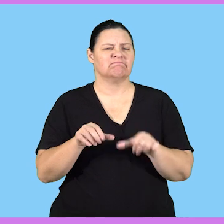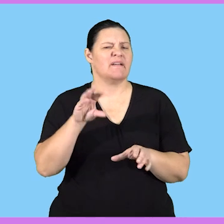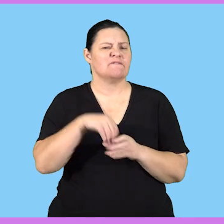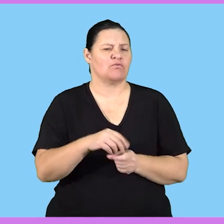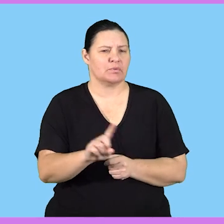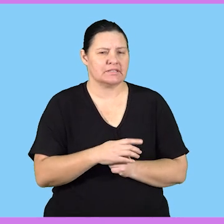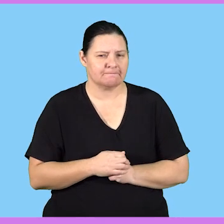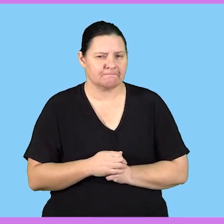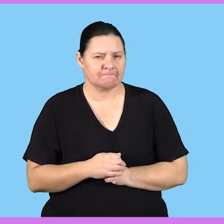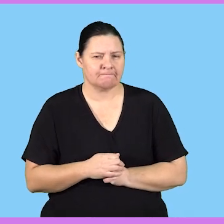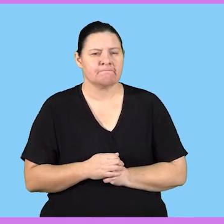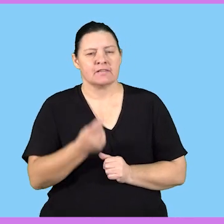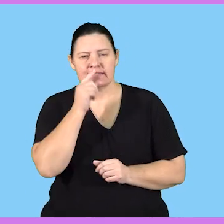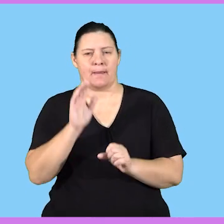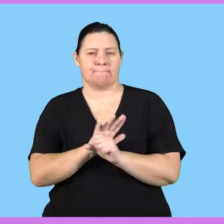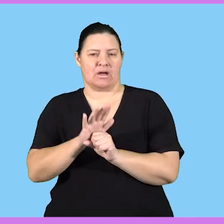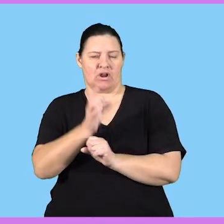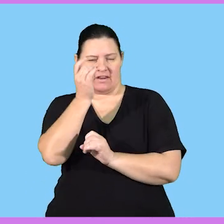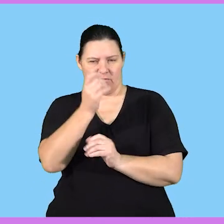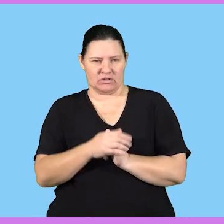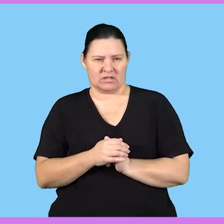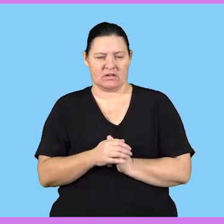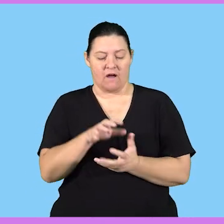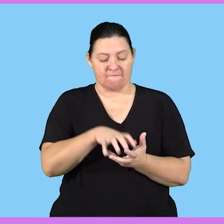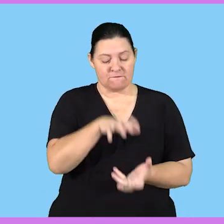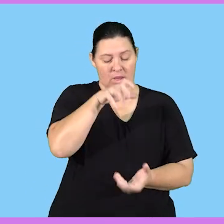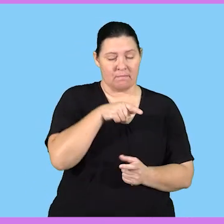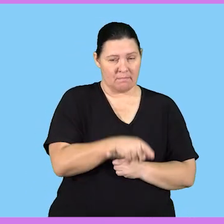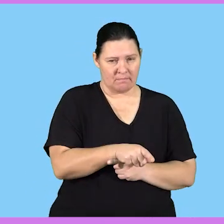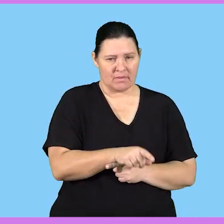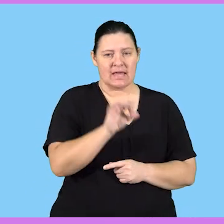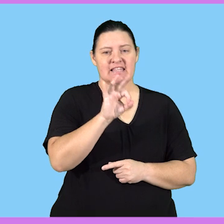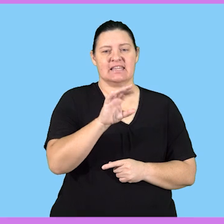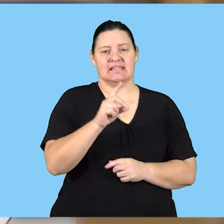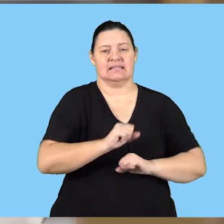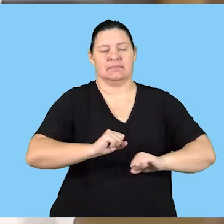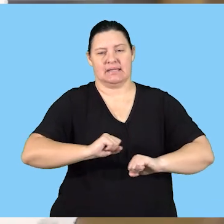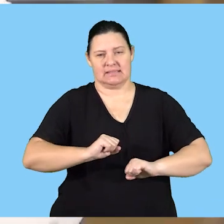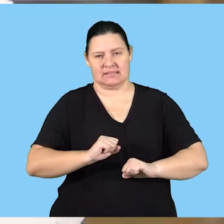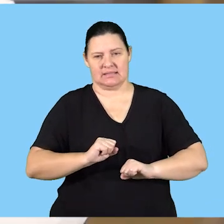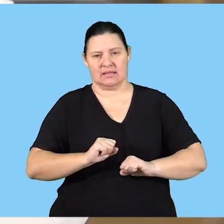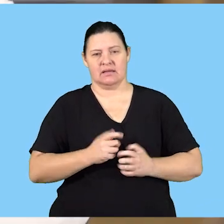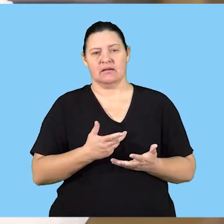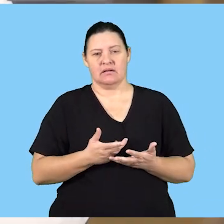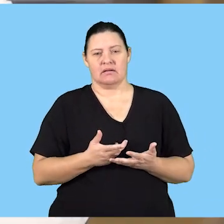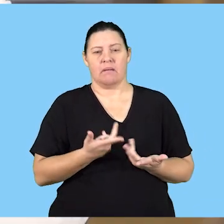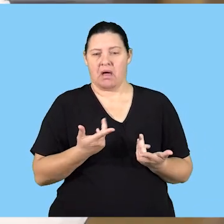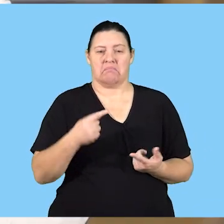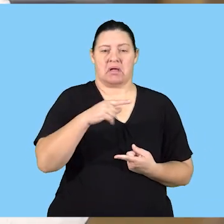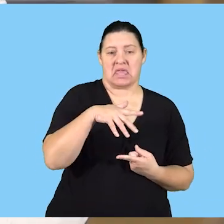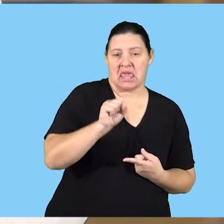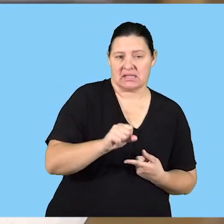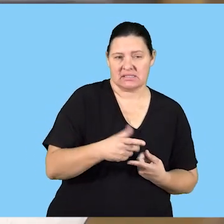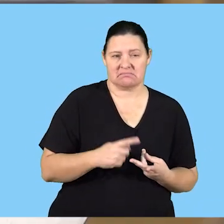volume. So what will that consist of? Right. So let's get a bit of background info. So I'm saying here, volume is the three-dimensional